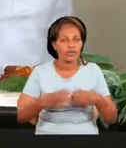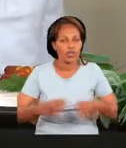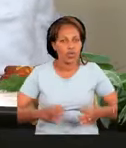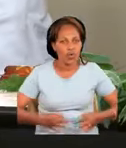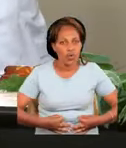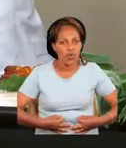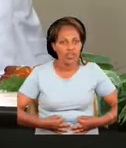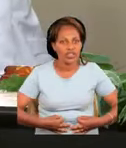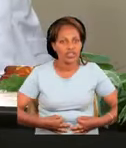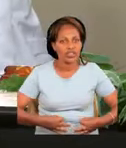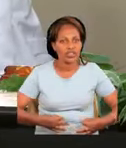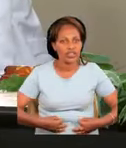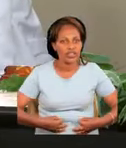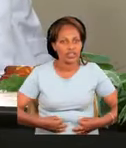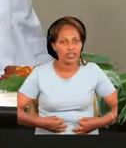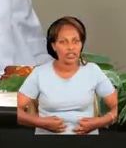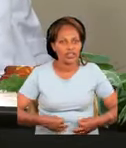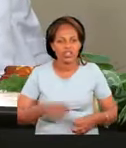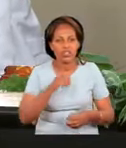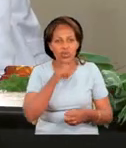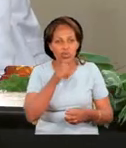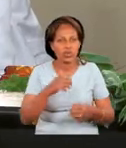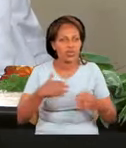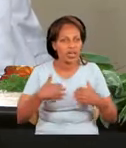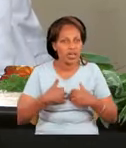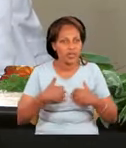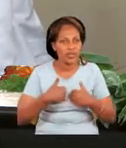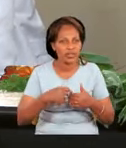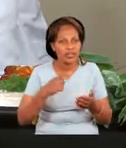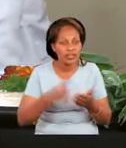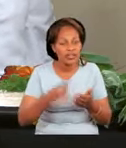But this plant here is a gymnosperm.